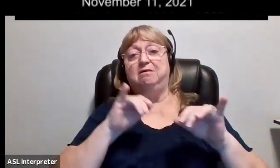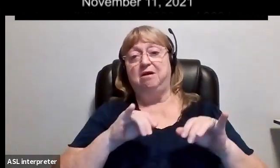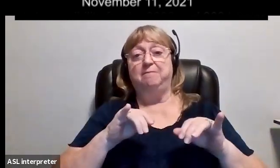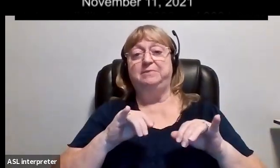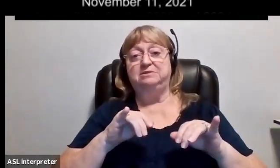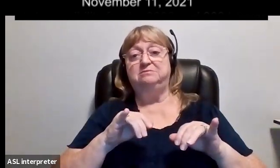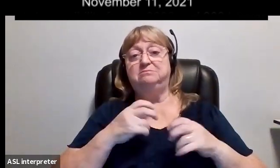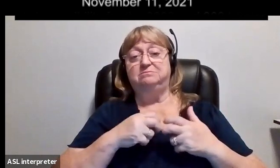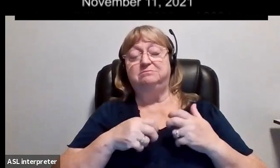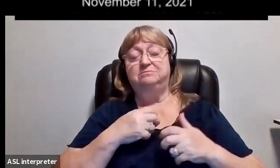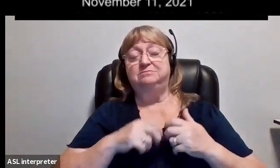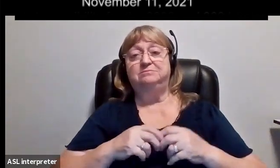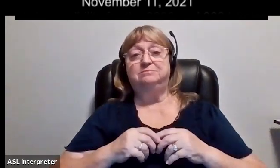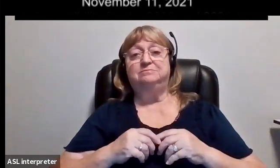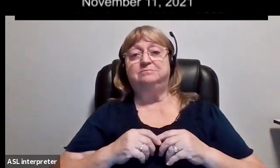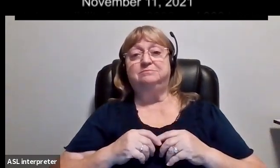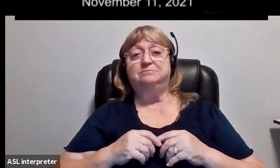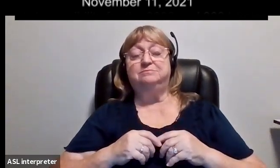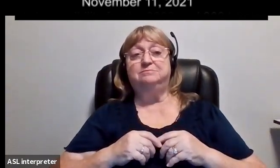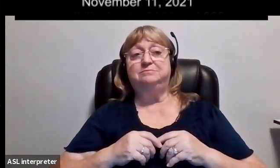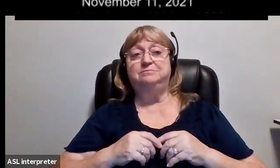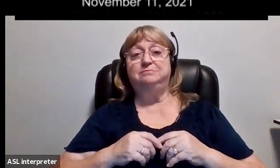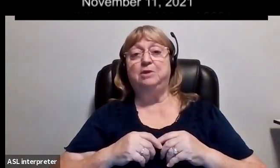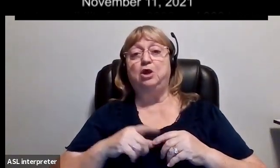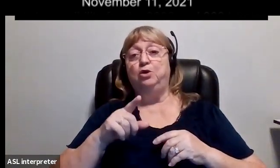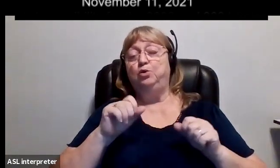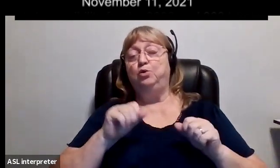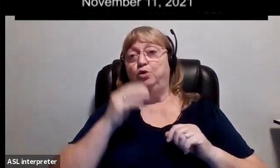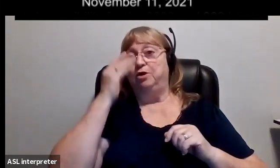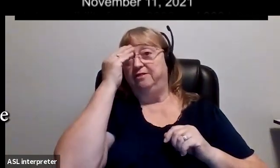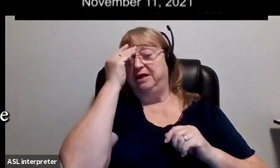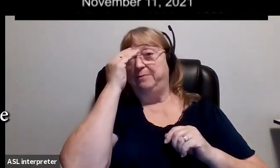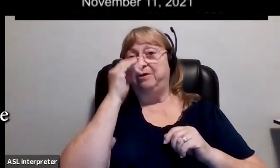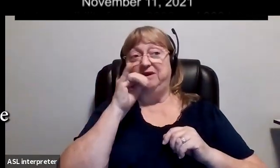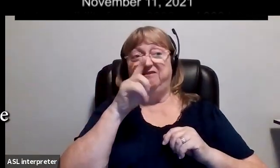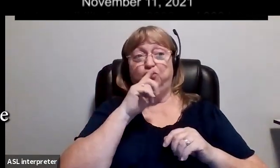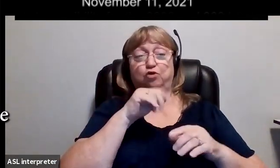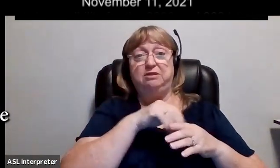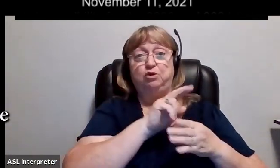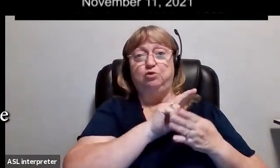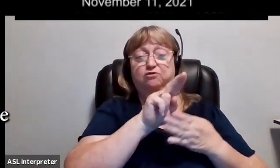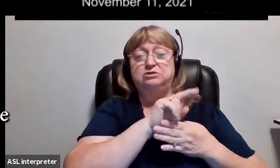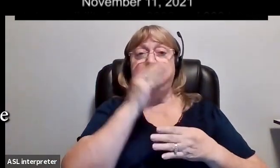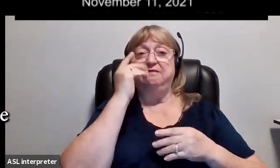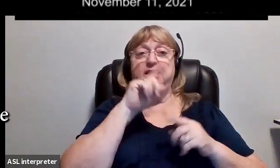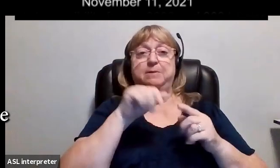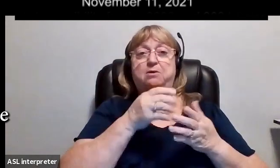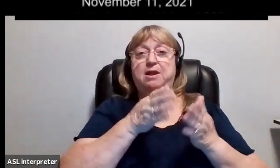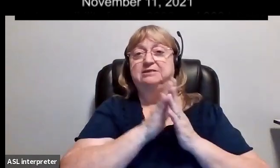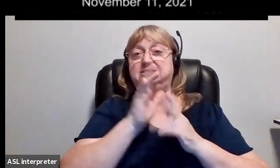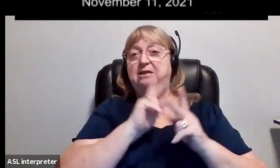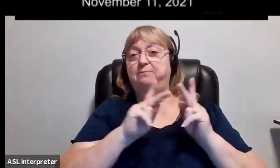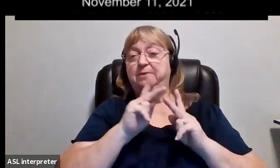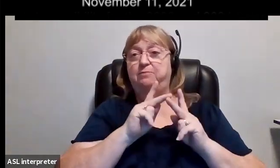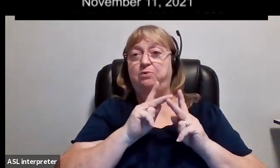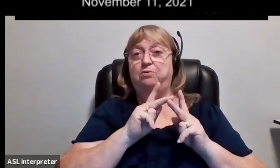hurdle. You could think about, if you're at a university, you could think about asking people at your disabled